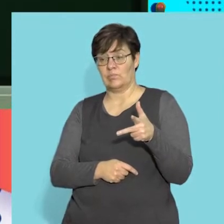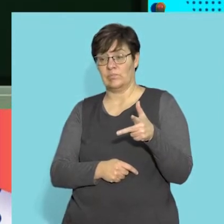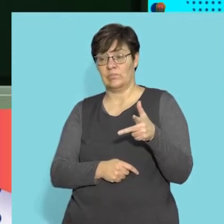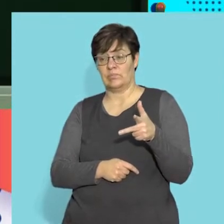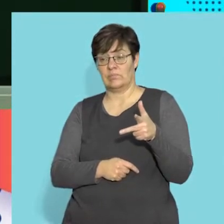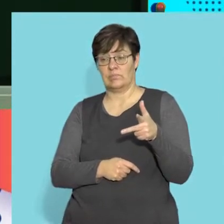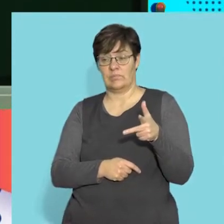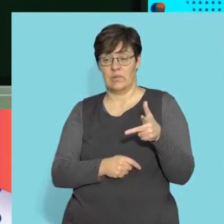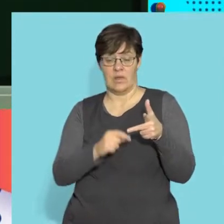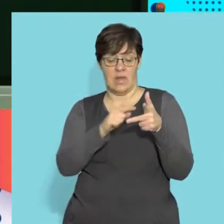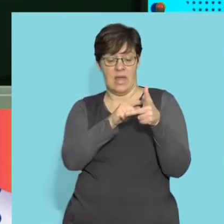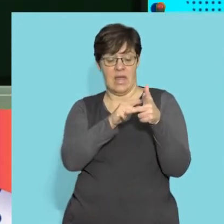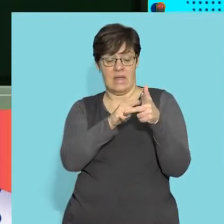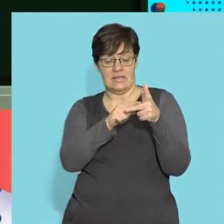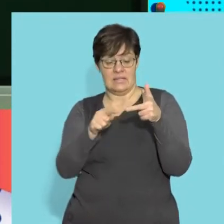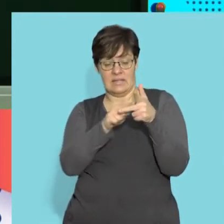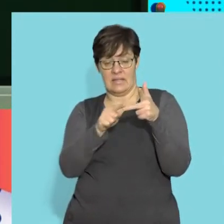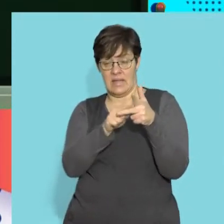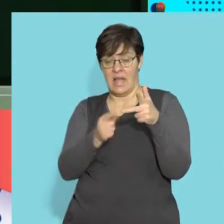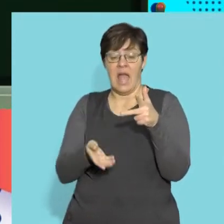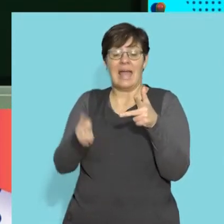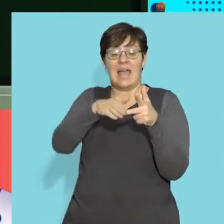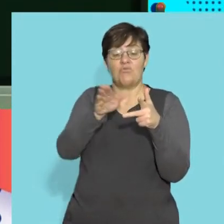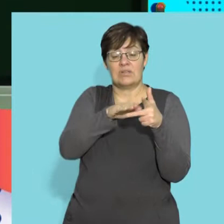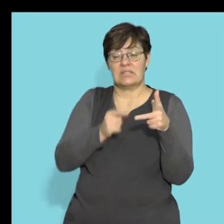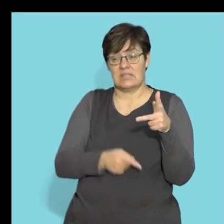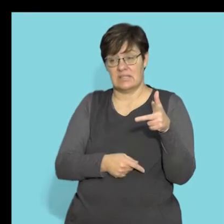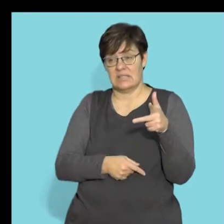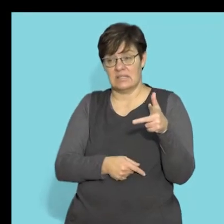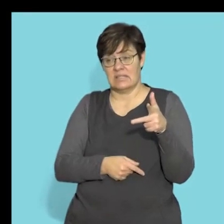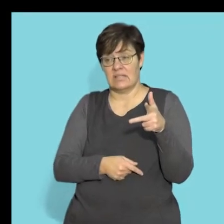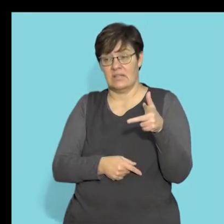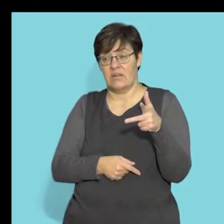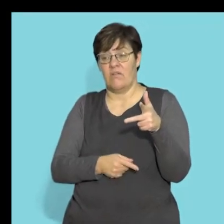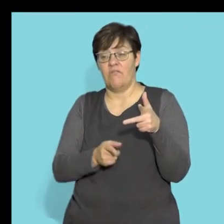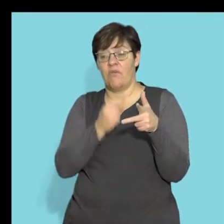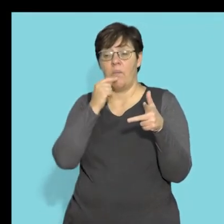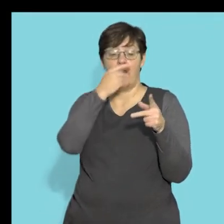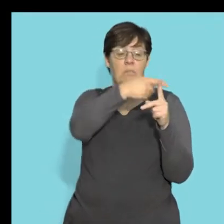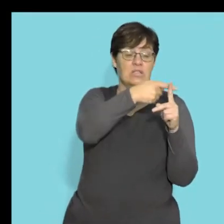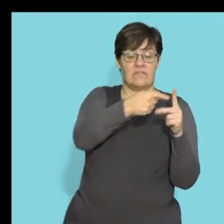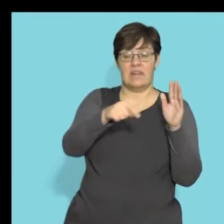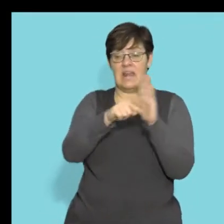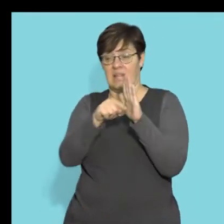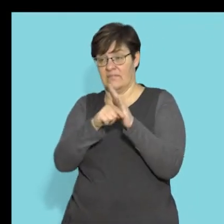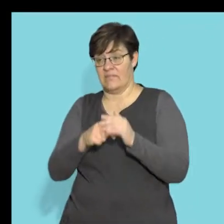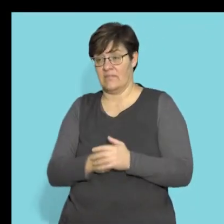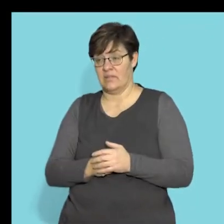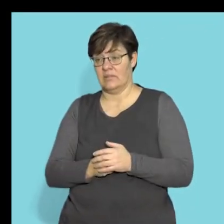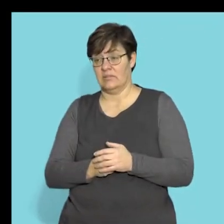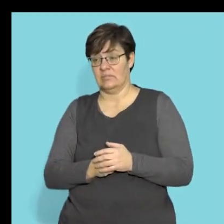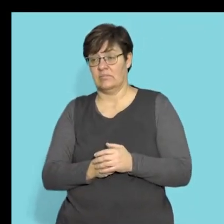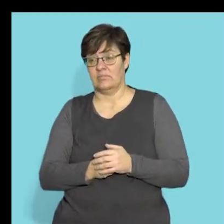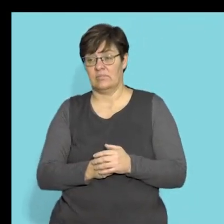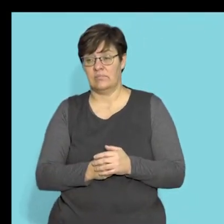you the direction of the current. If we placed a conductor here and we said this was from positive to